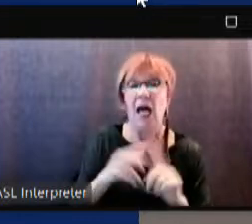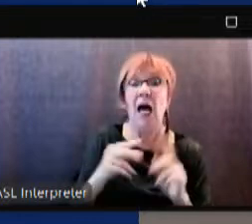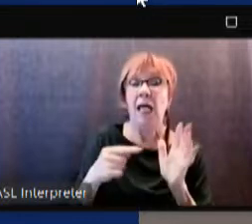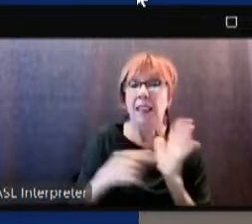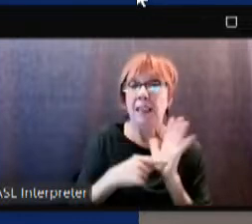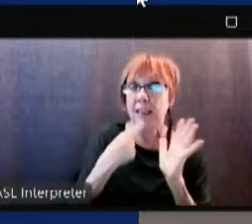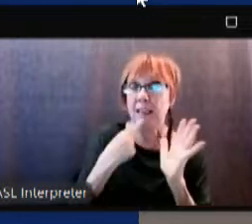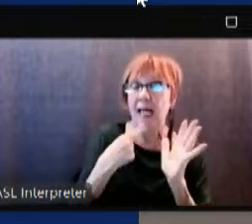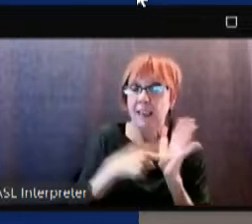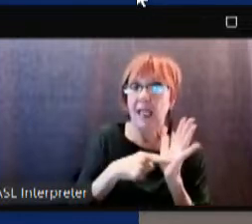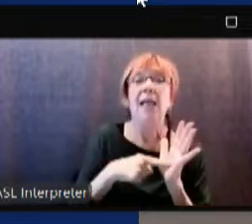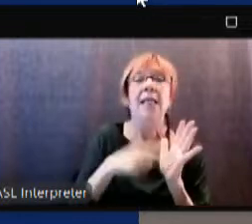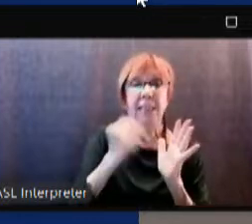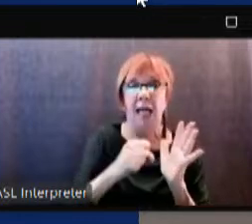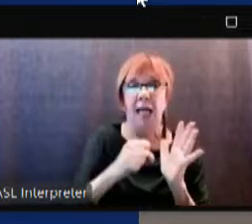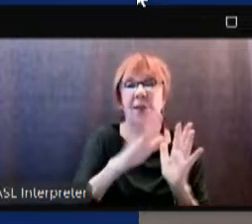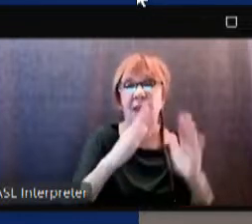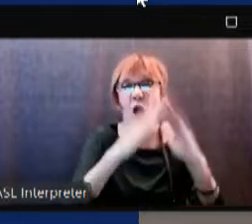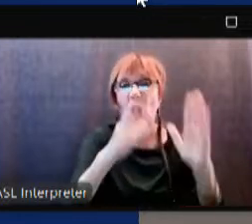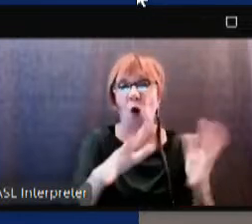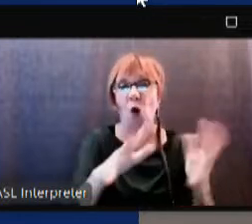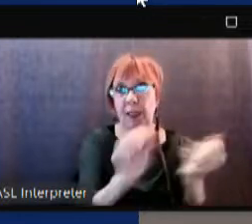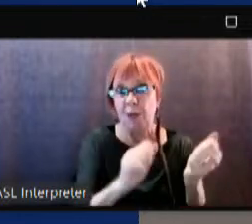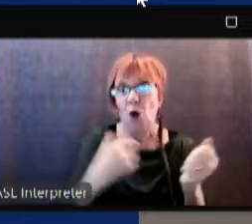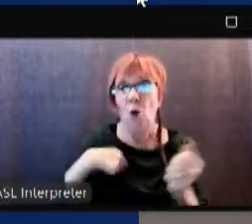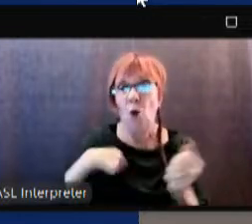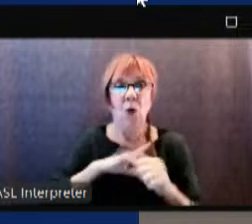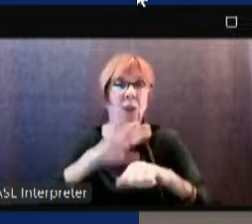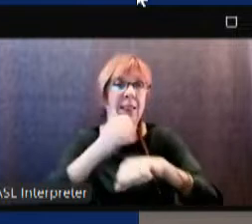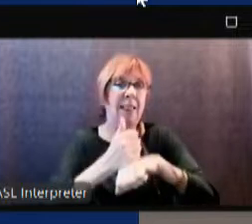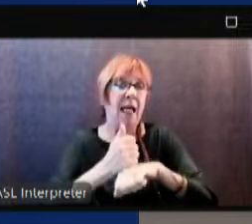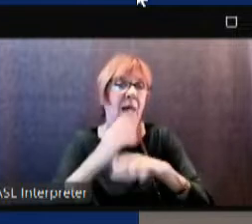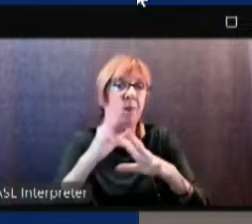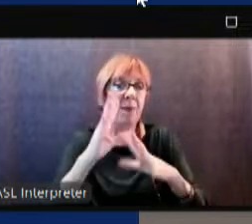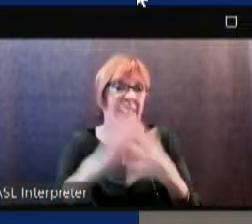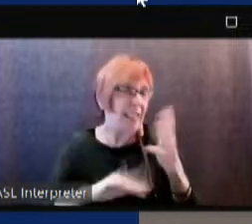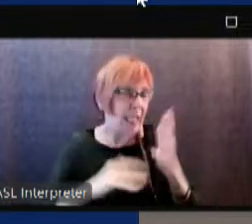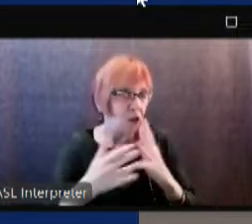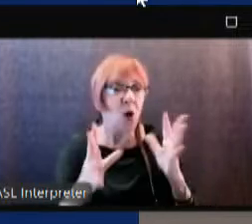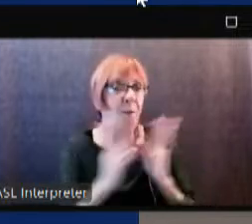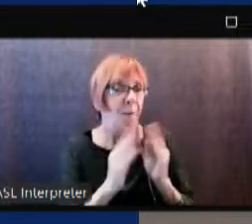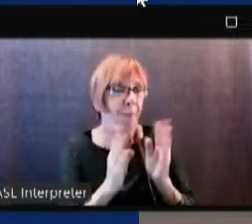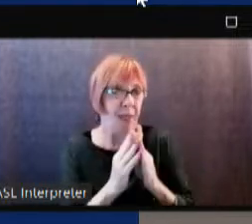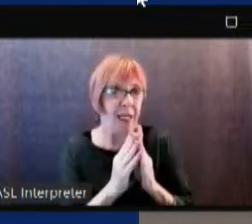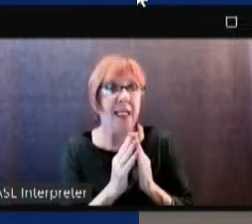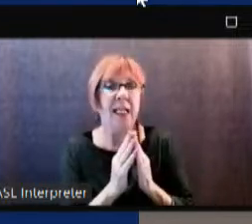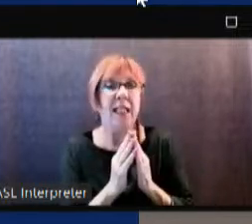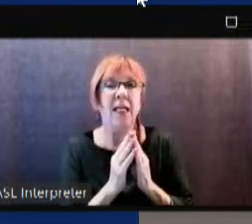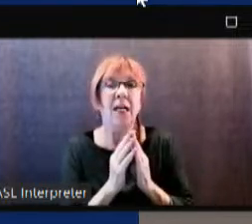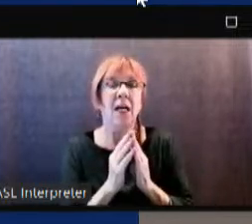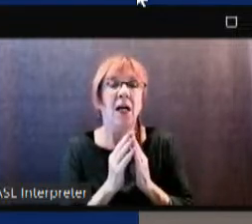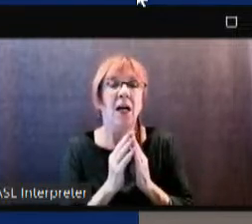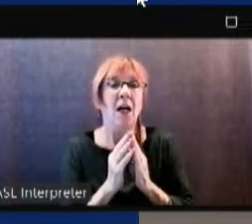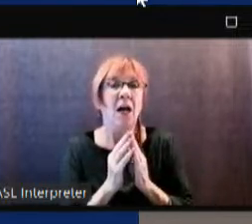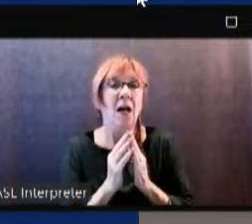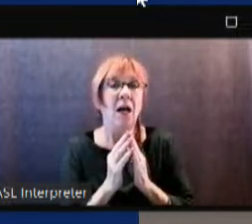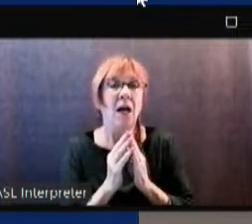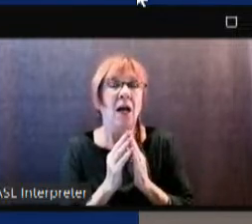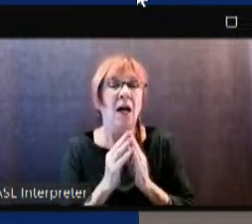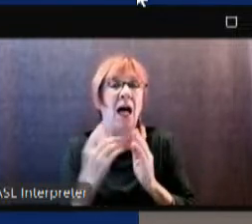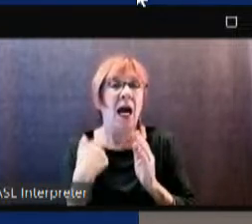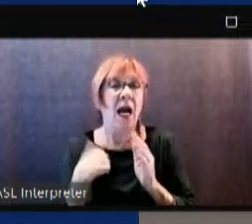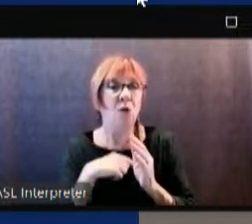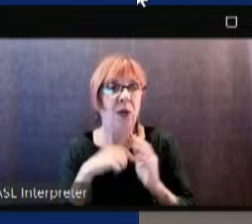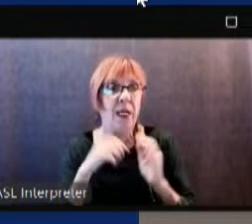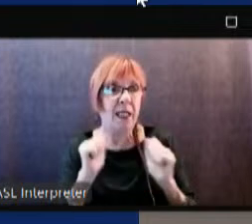we will schedule an inspection with them. And sometimes this can be done geospatially. We can look at a satellite image and it'll tell that